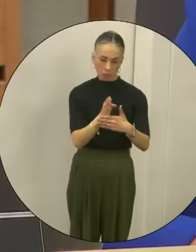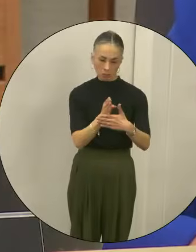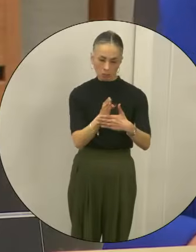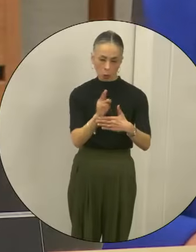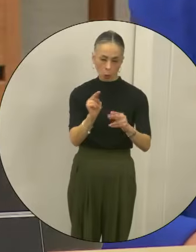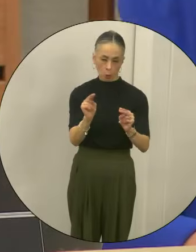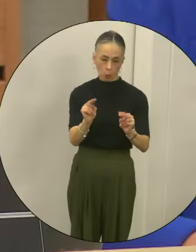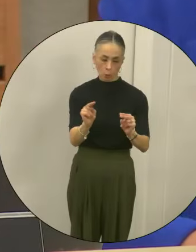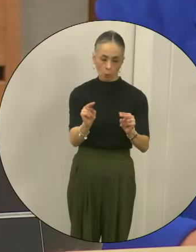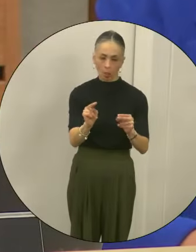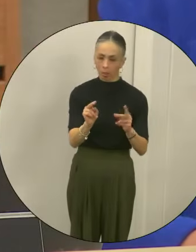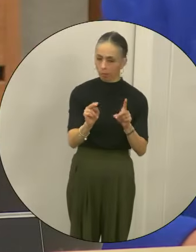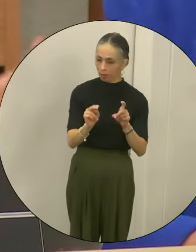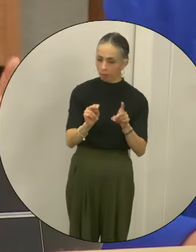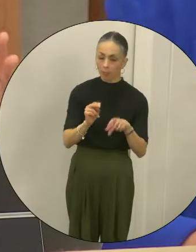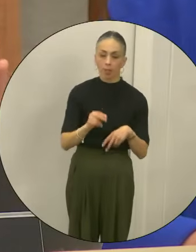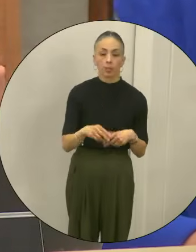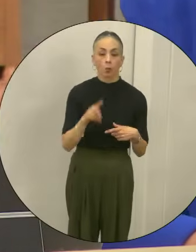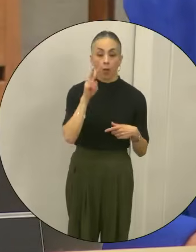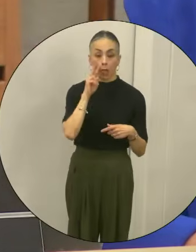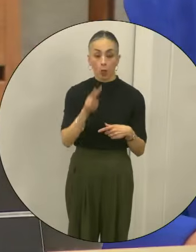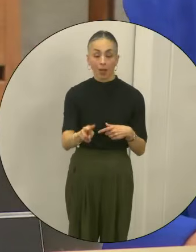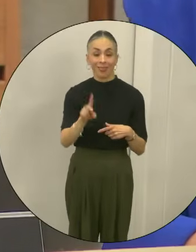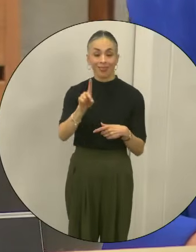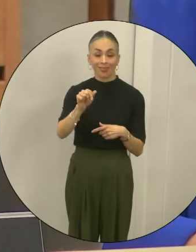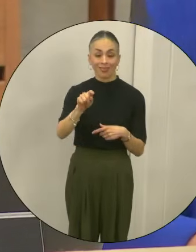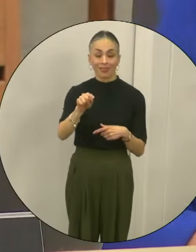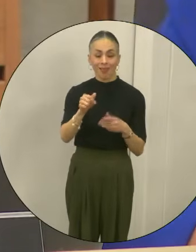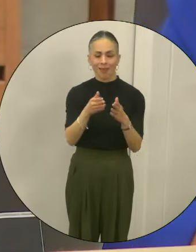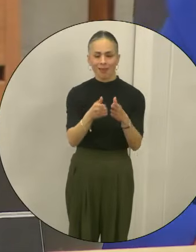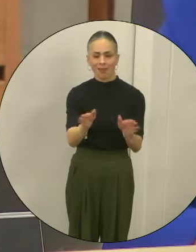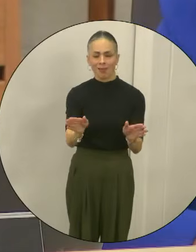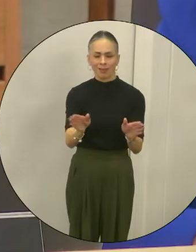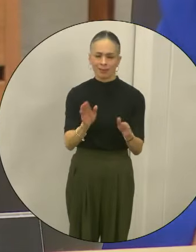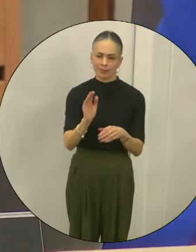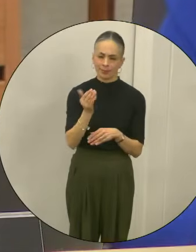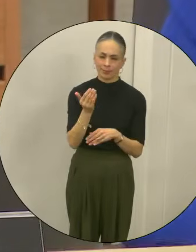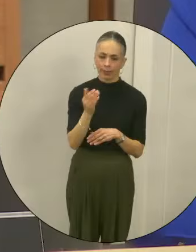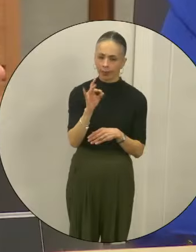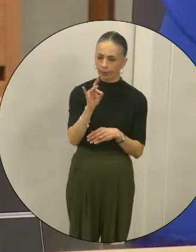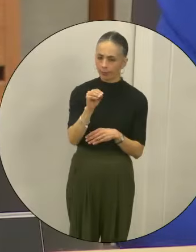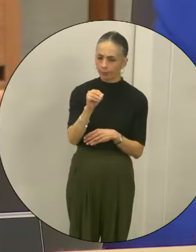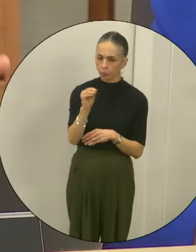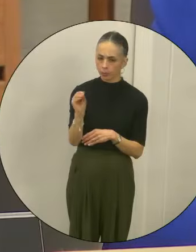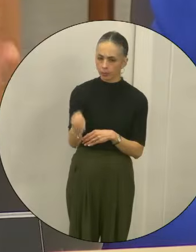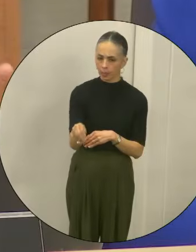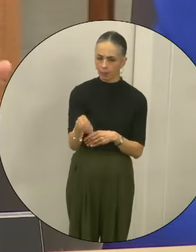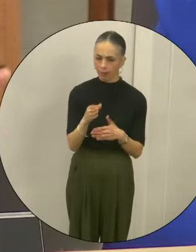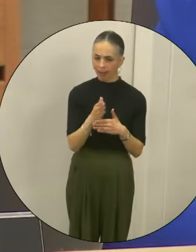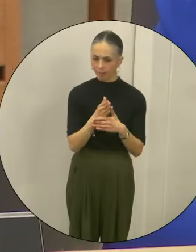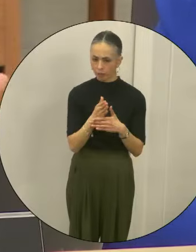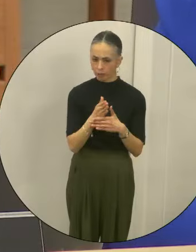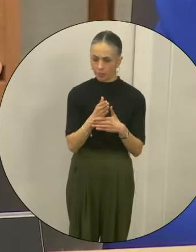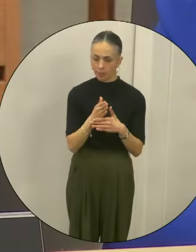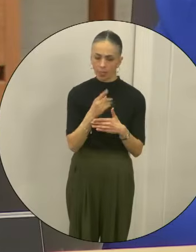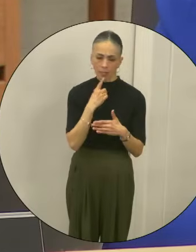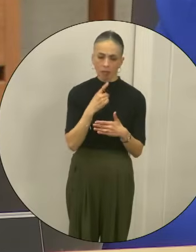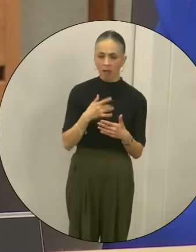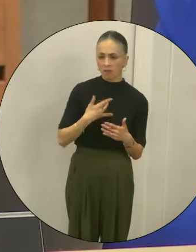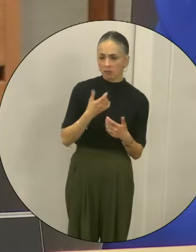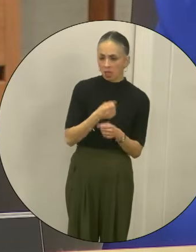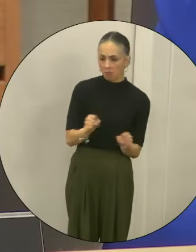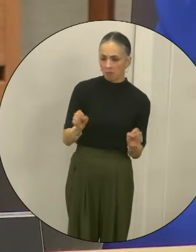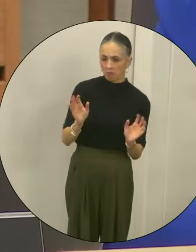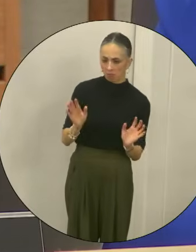look at the data from a broader perspective, it looks like about 80%, if we were to average it out, is saying, I feel safe,